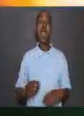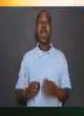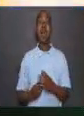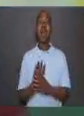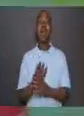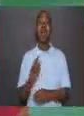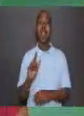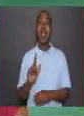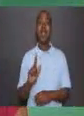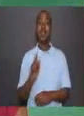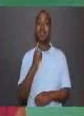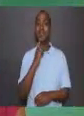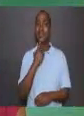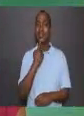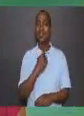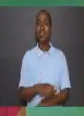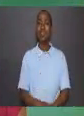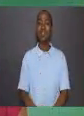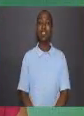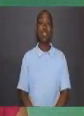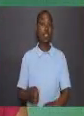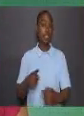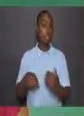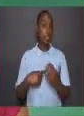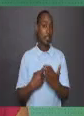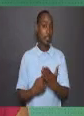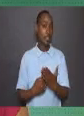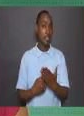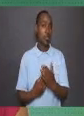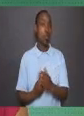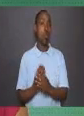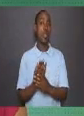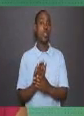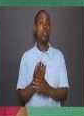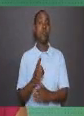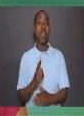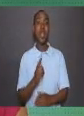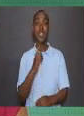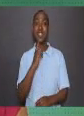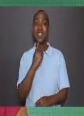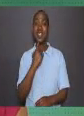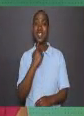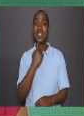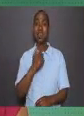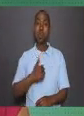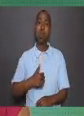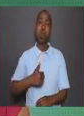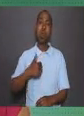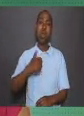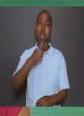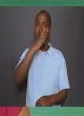acid. This production of lactic acid is the main